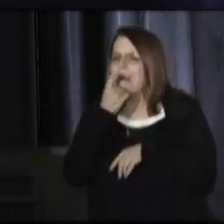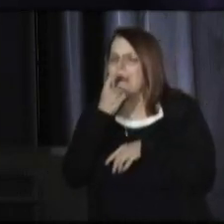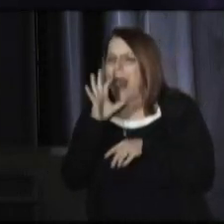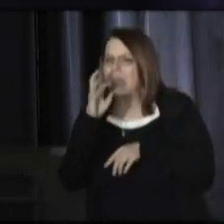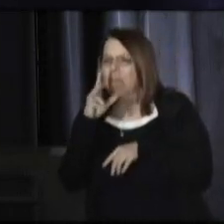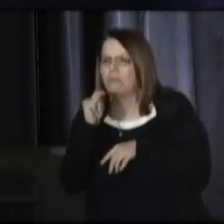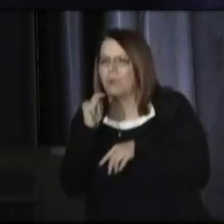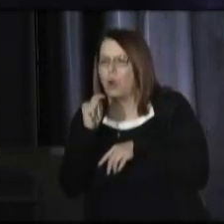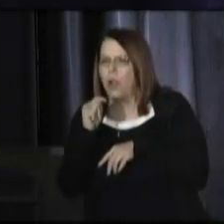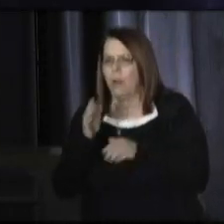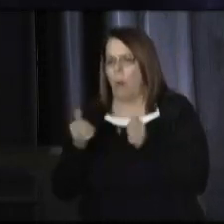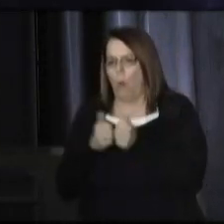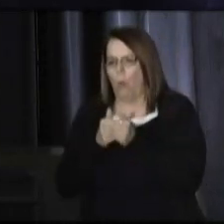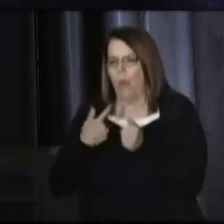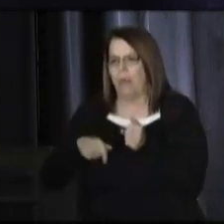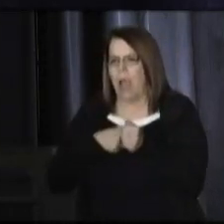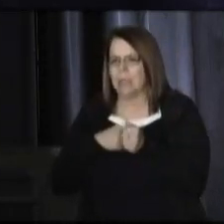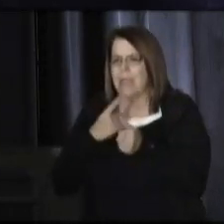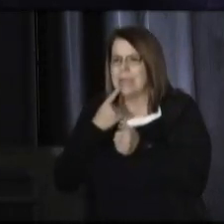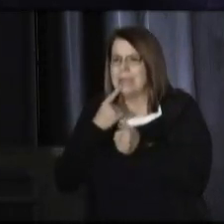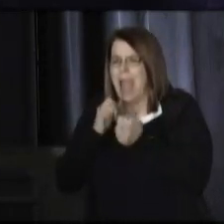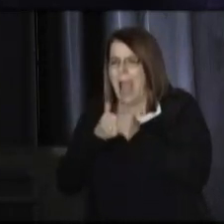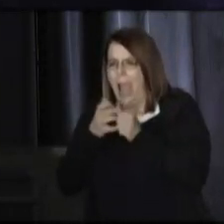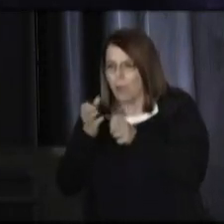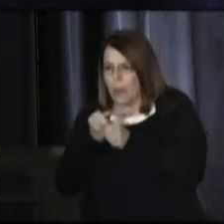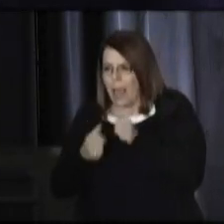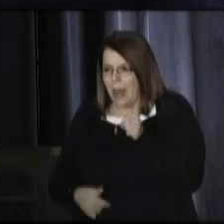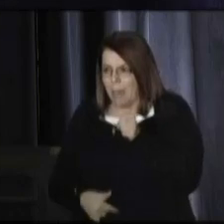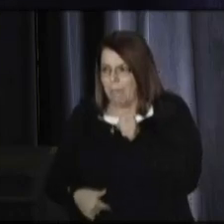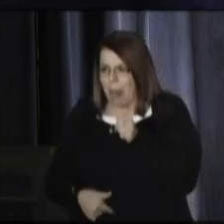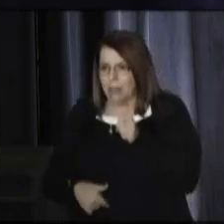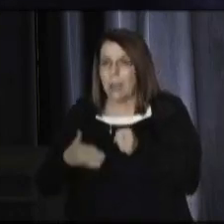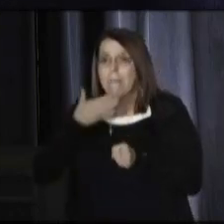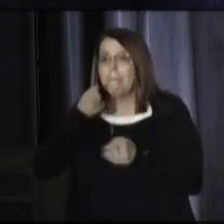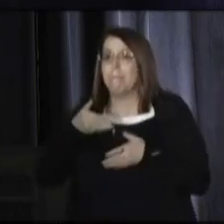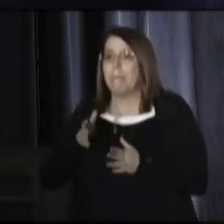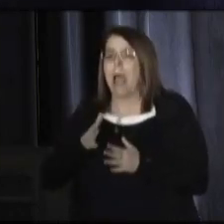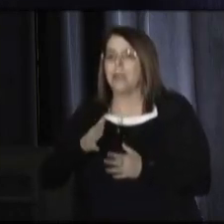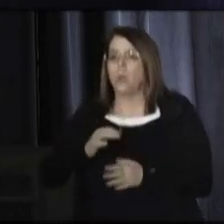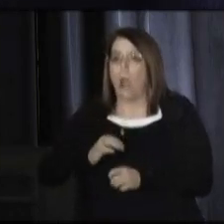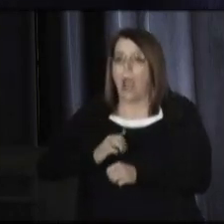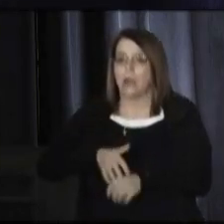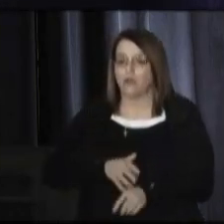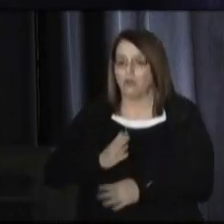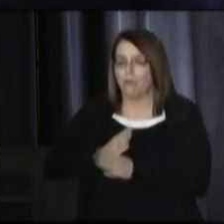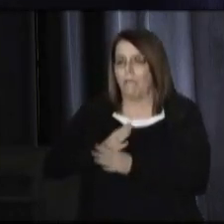didn't have one since he was born from a peach. You have parents, but maybe they sucked you clean out